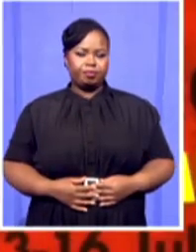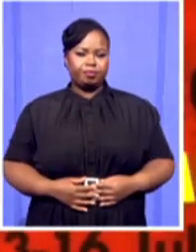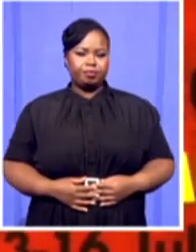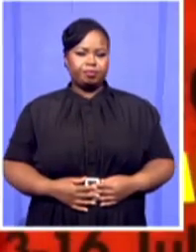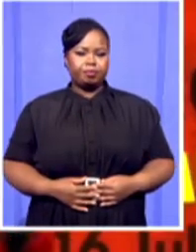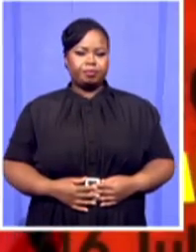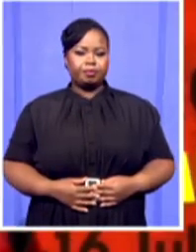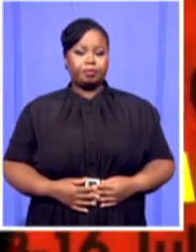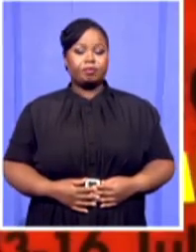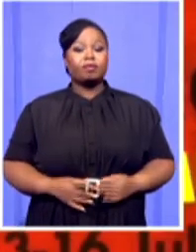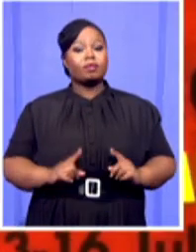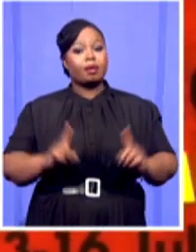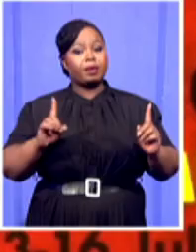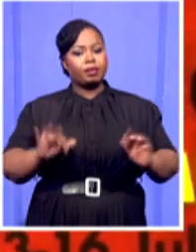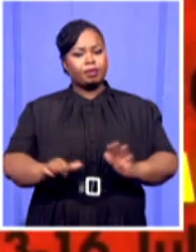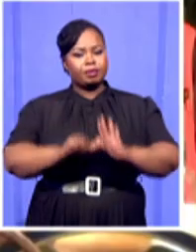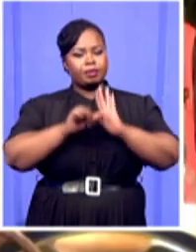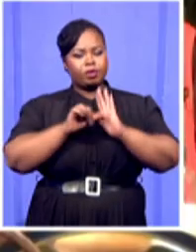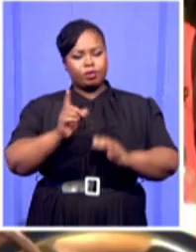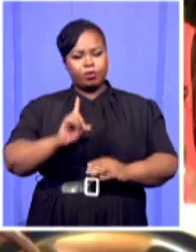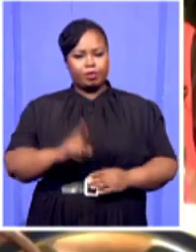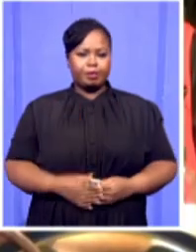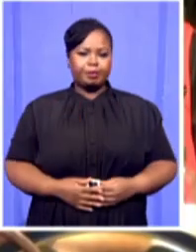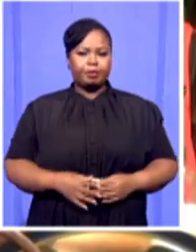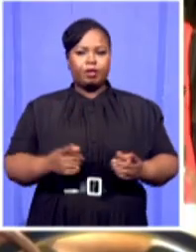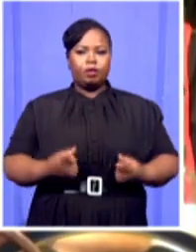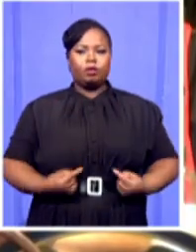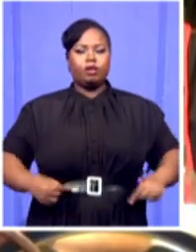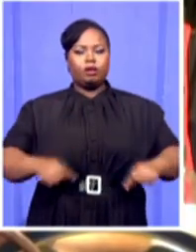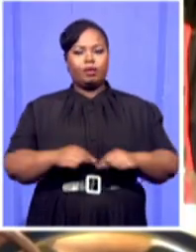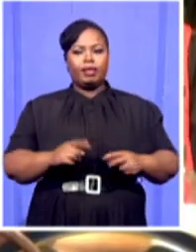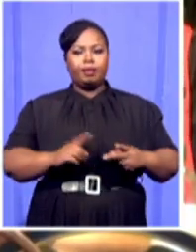What becomes most important, comrades, is for us to